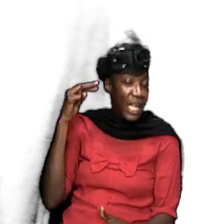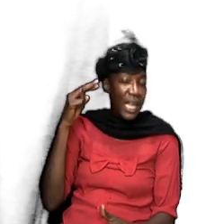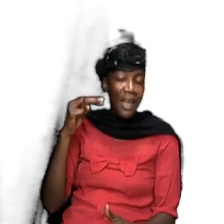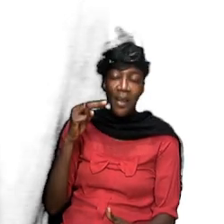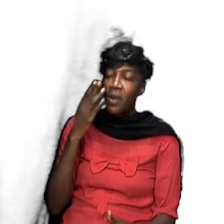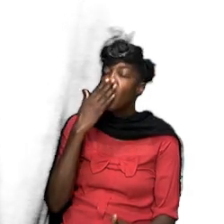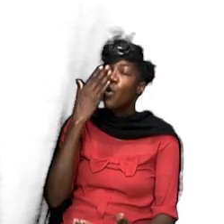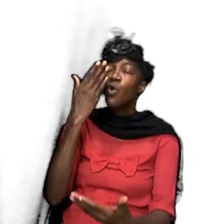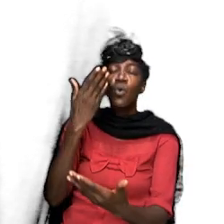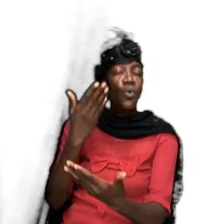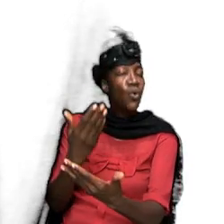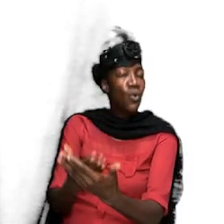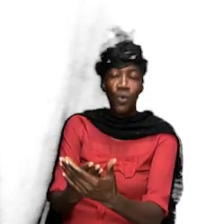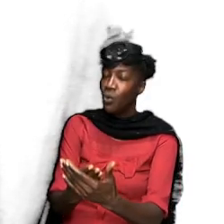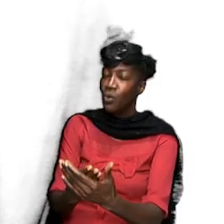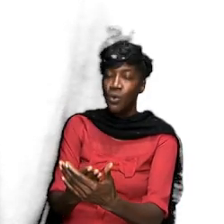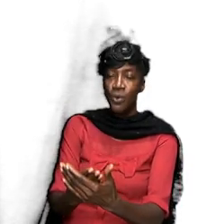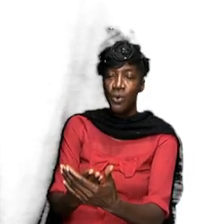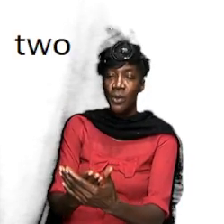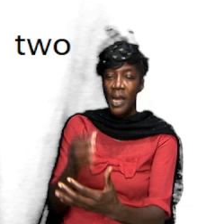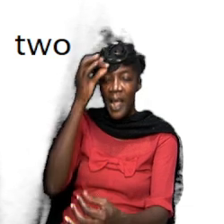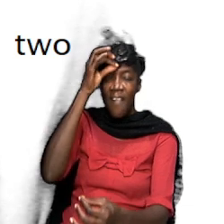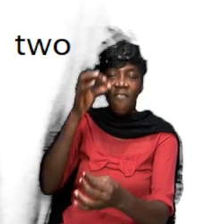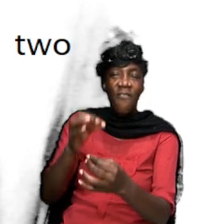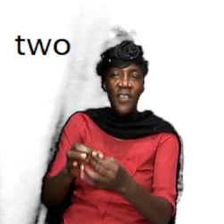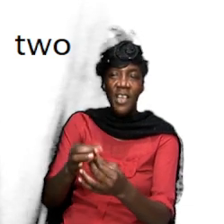and faithful servant.